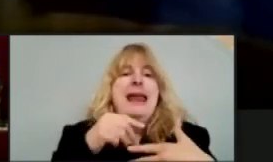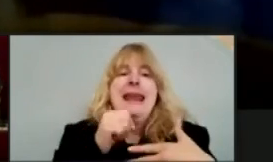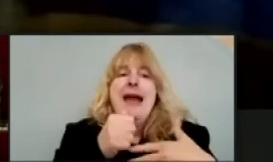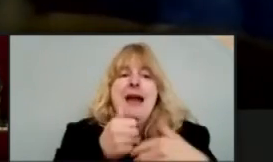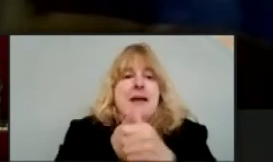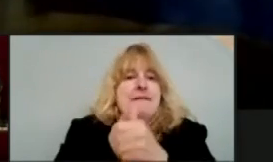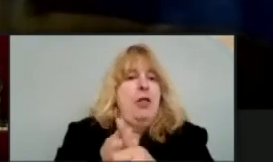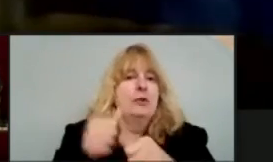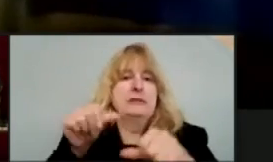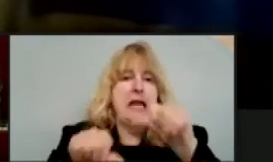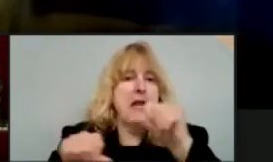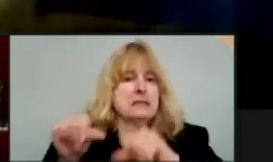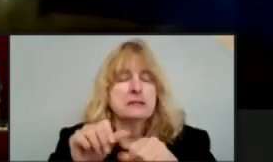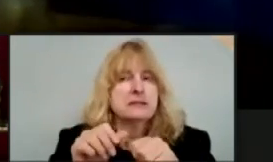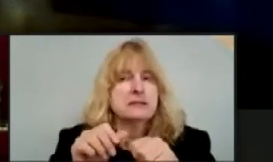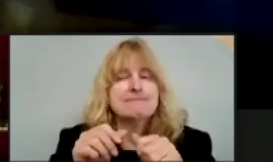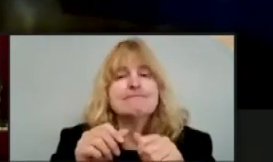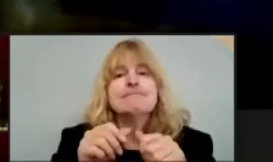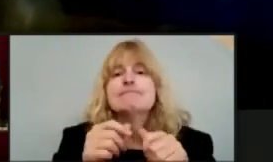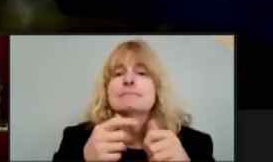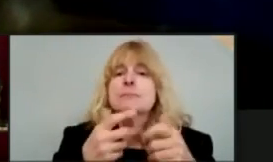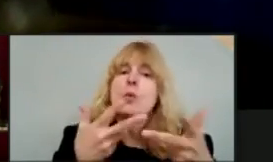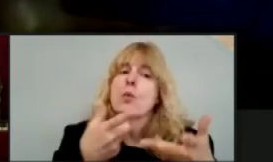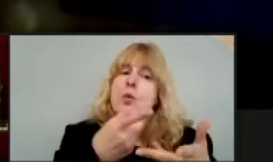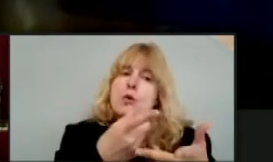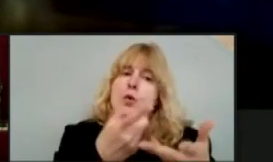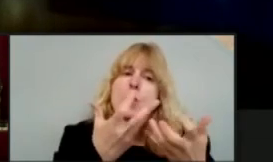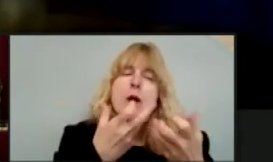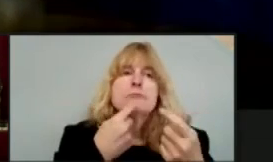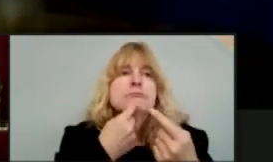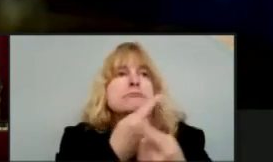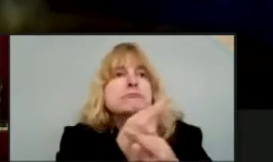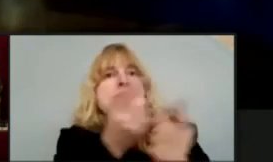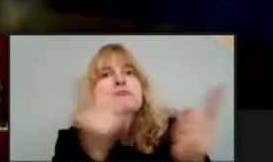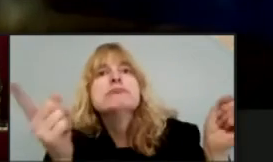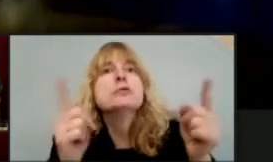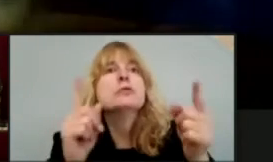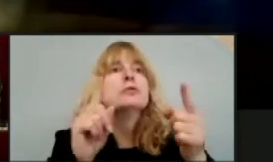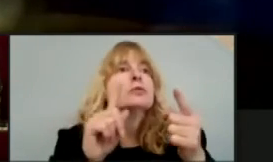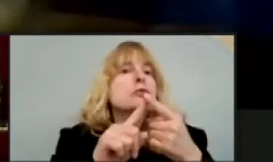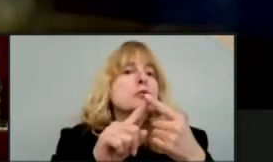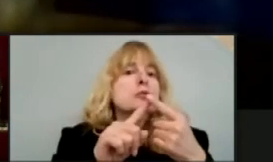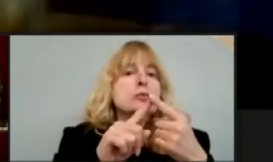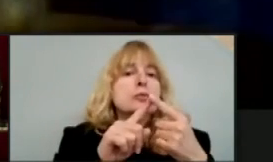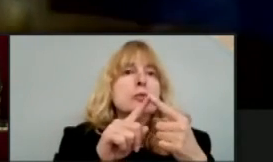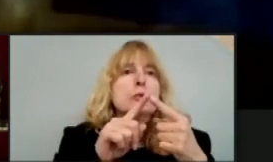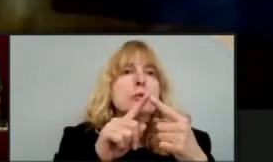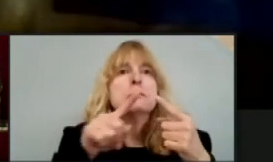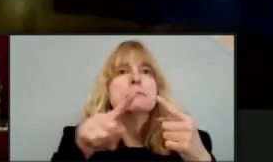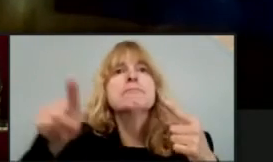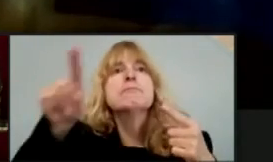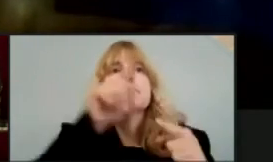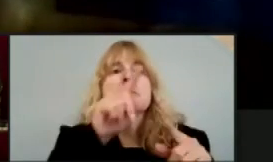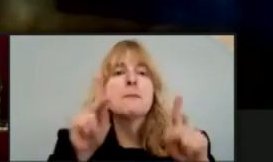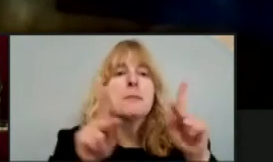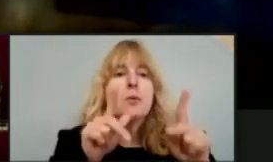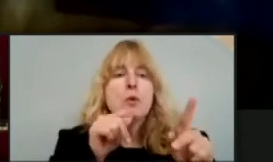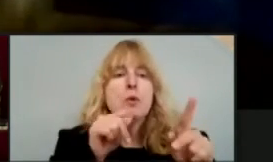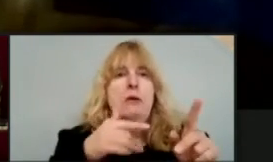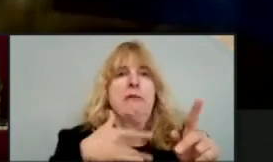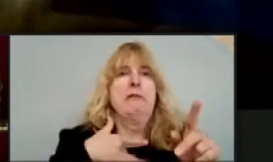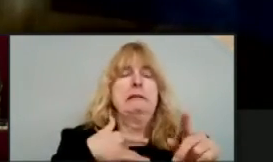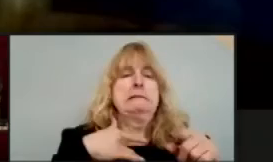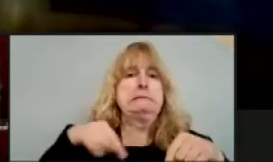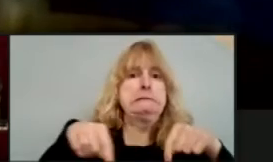So what would you say to someone who is nervous about